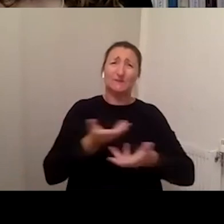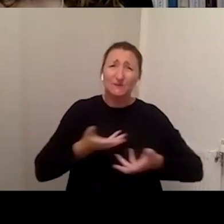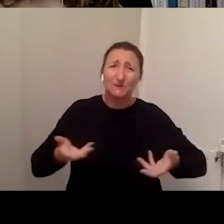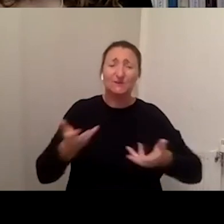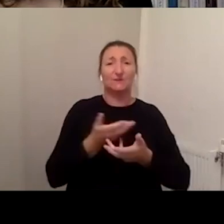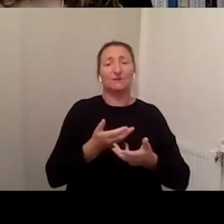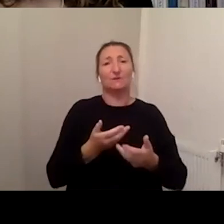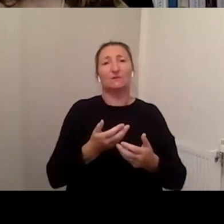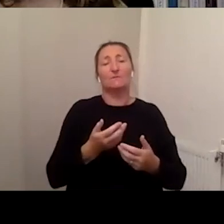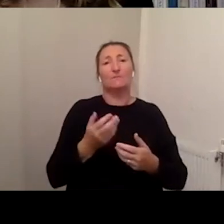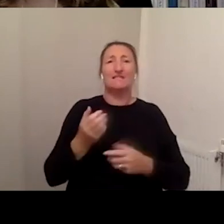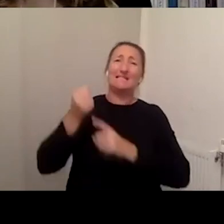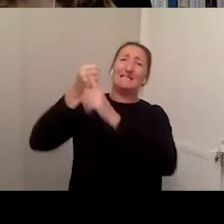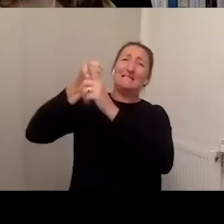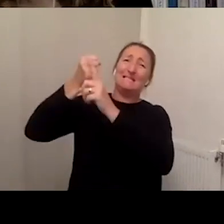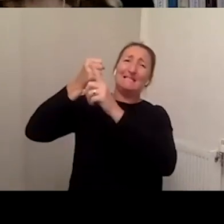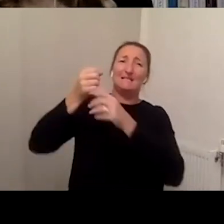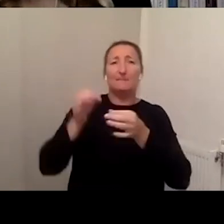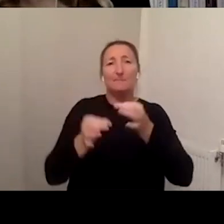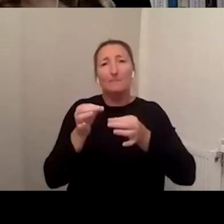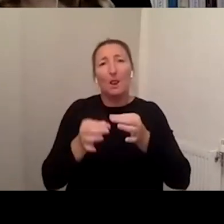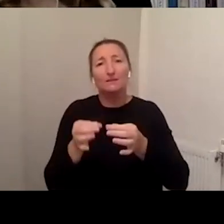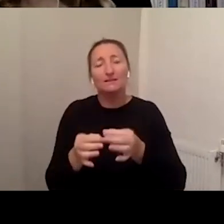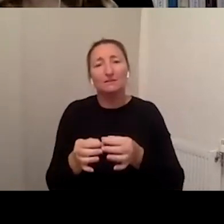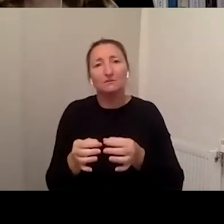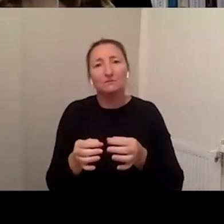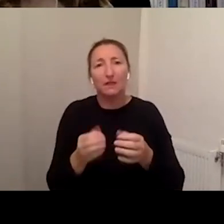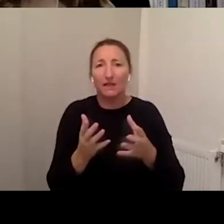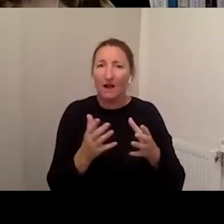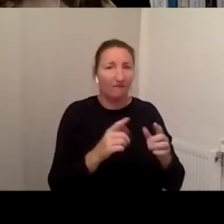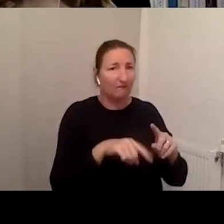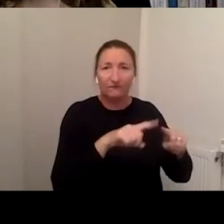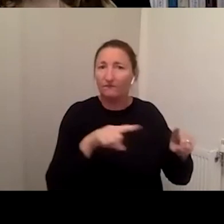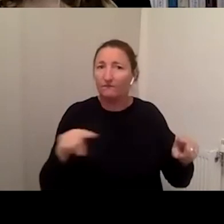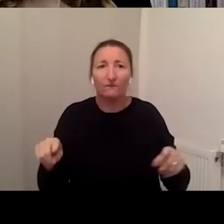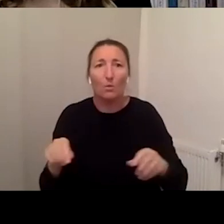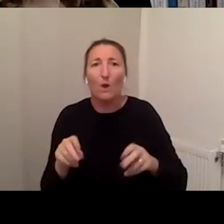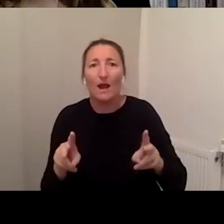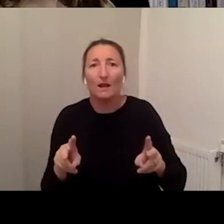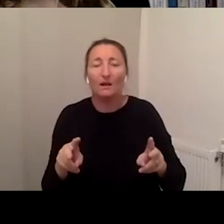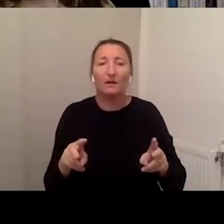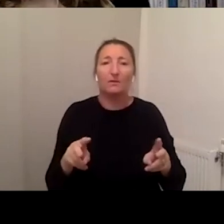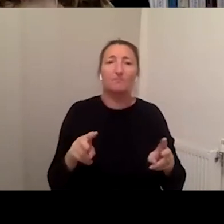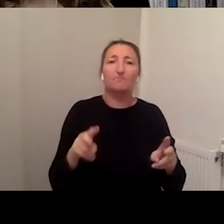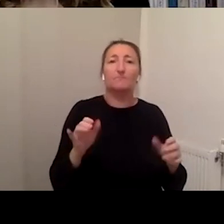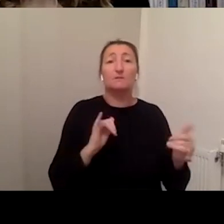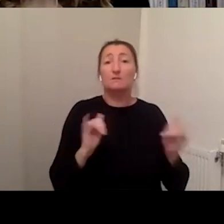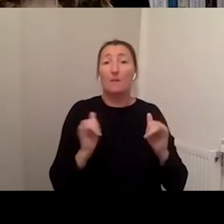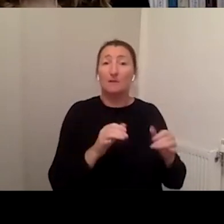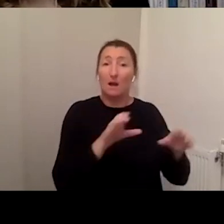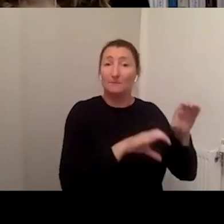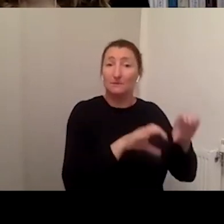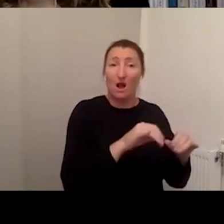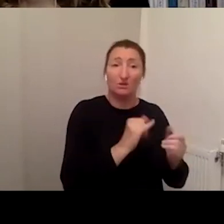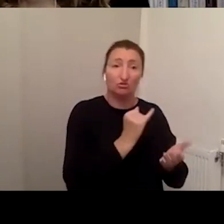some high policy process, and none of them were made by saying do what the science says. In fact, science was on the wrong side